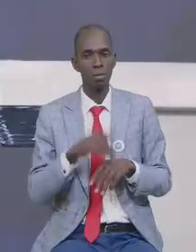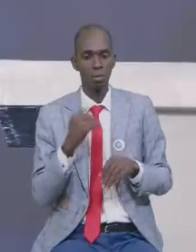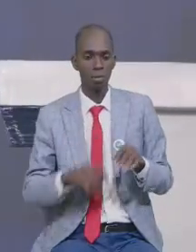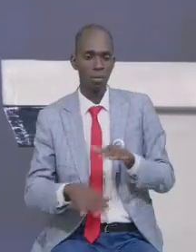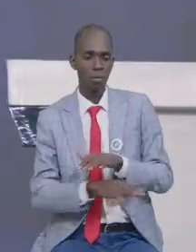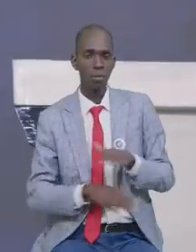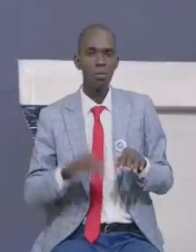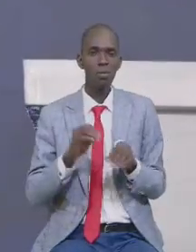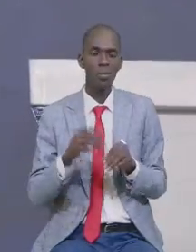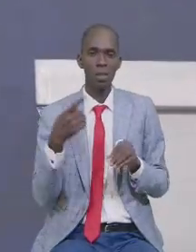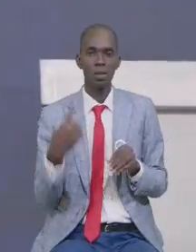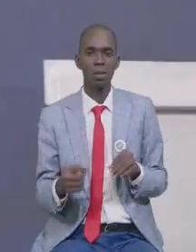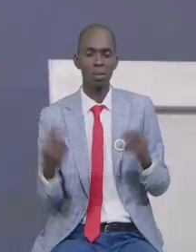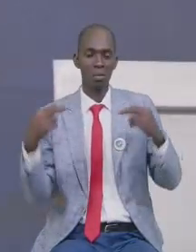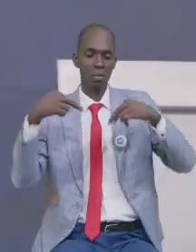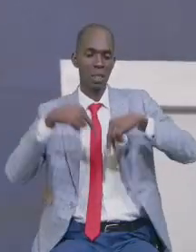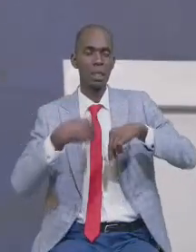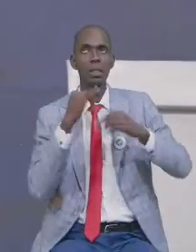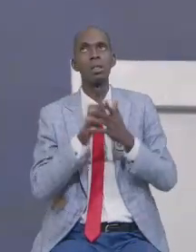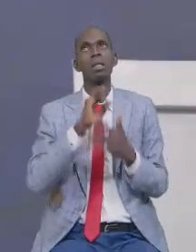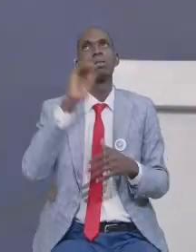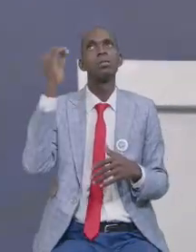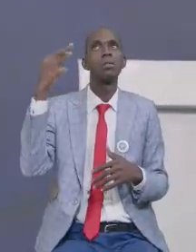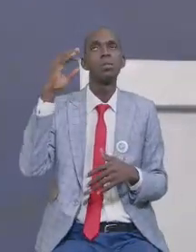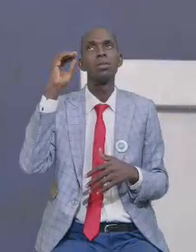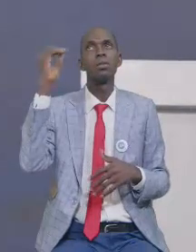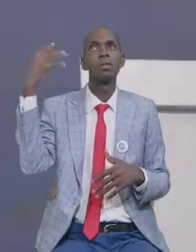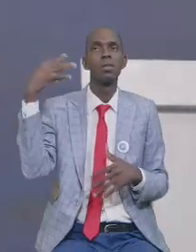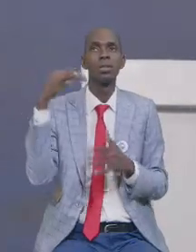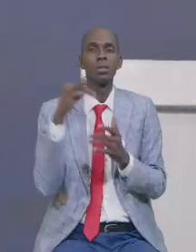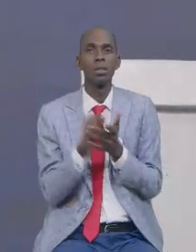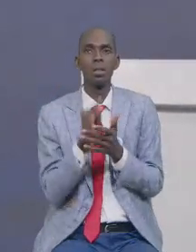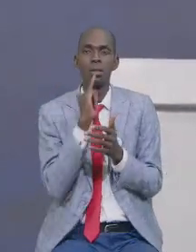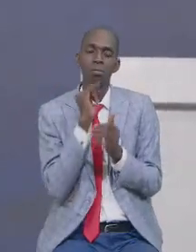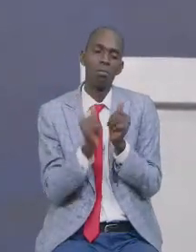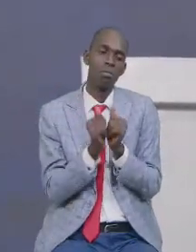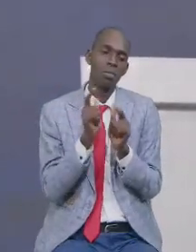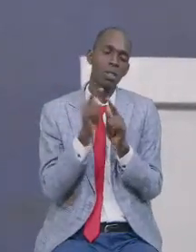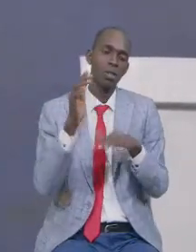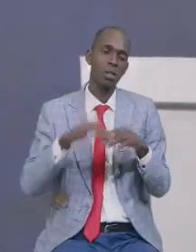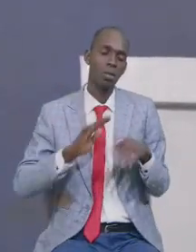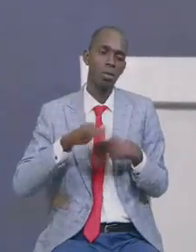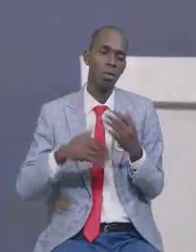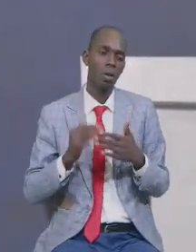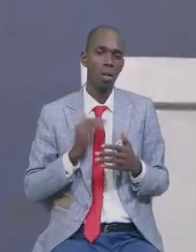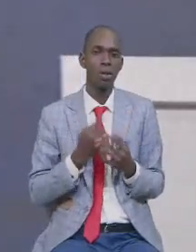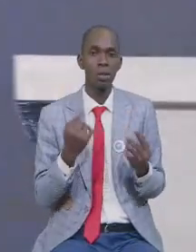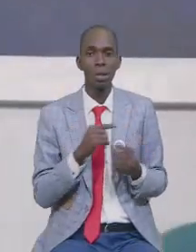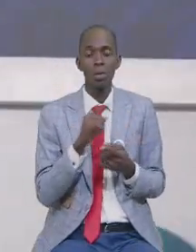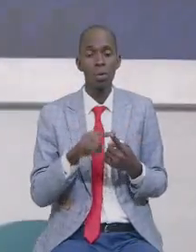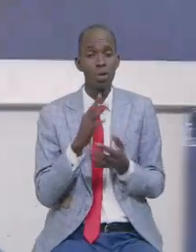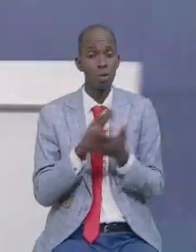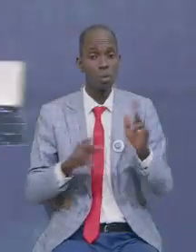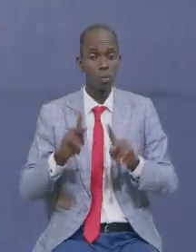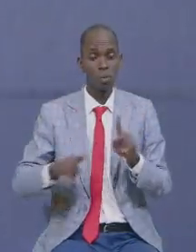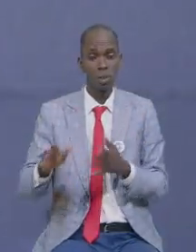valley and say, grace, grace, grace, that is greater than all our sins. And some people, when they sing that, they